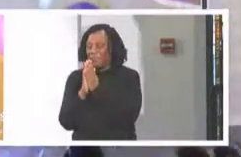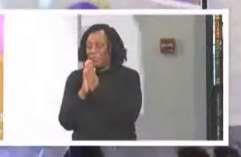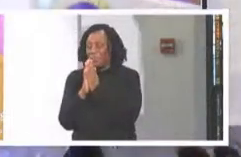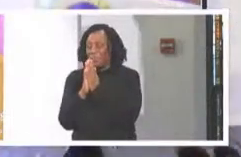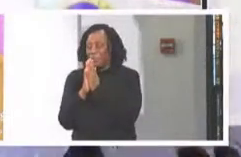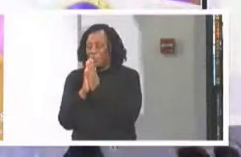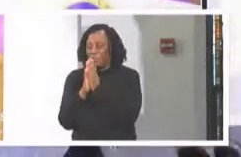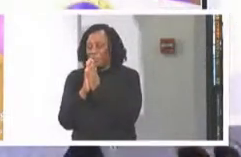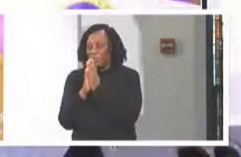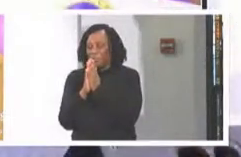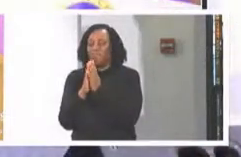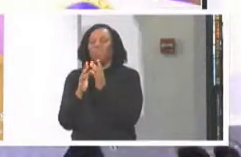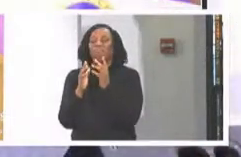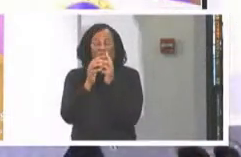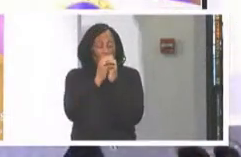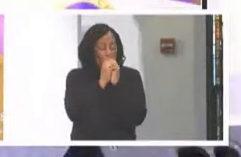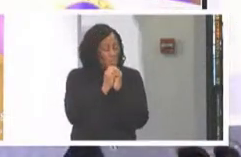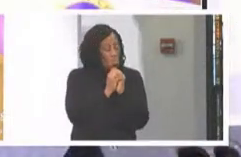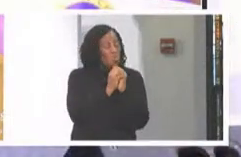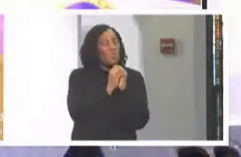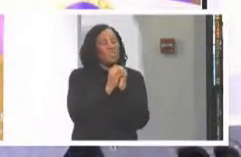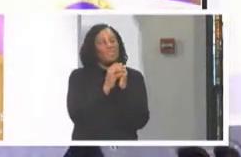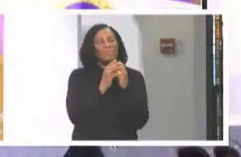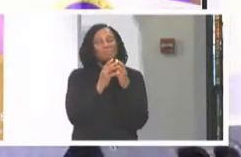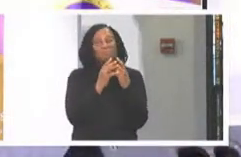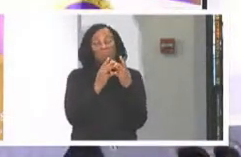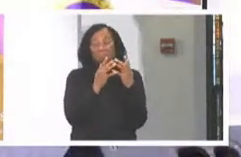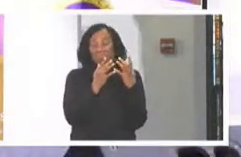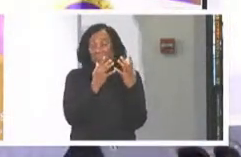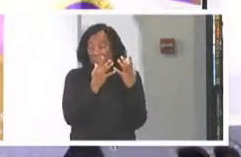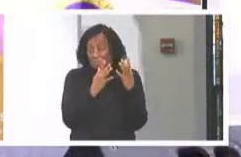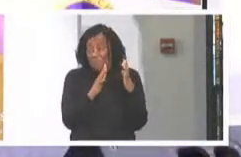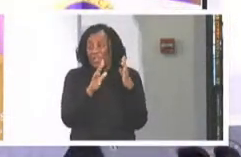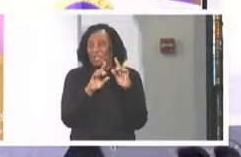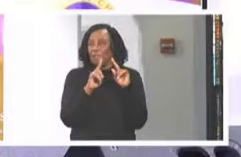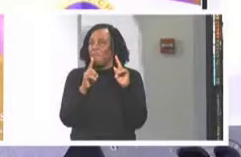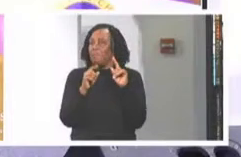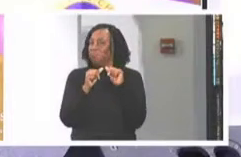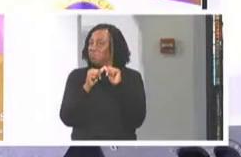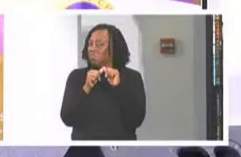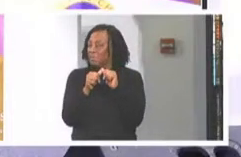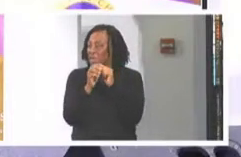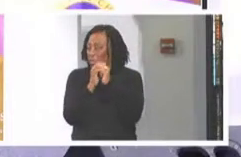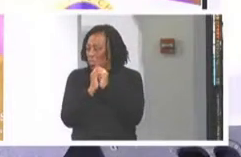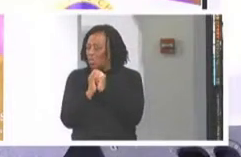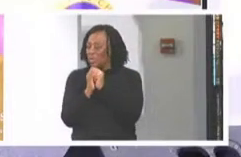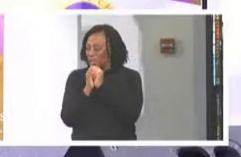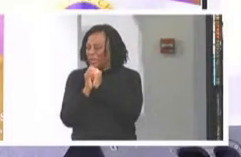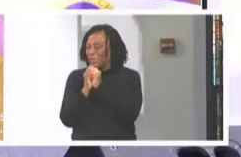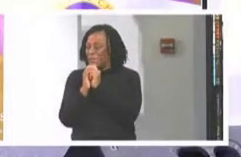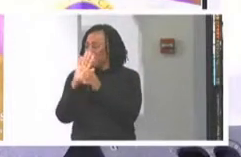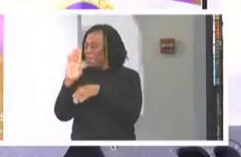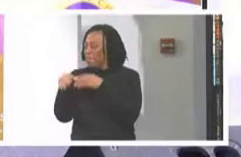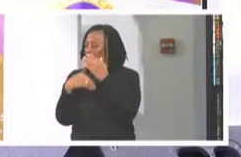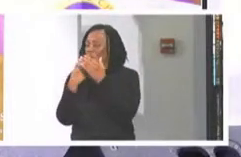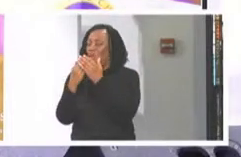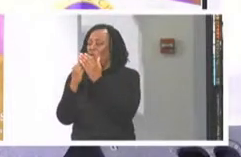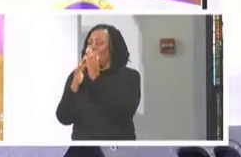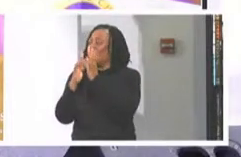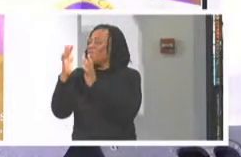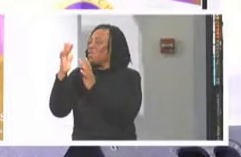Out this worship set. God, we know that you deserve it. All of the glory belongs to